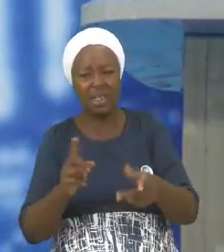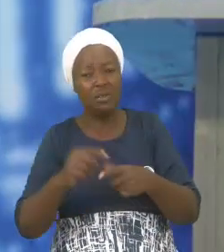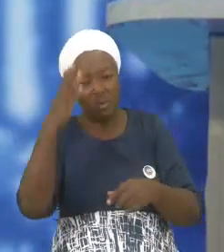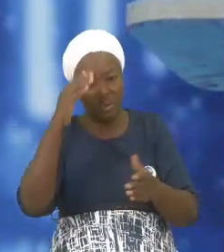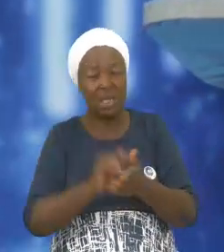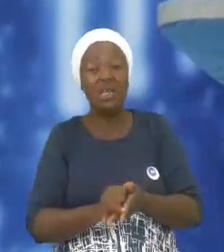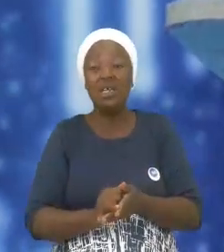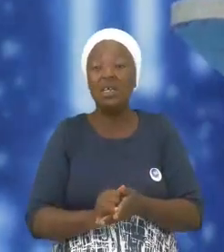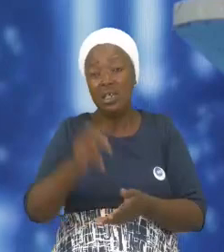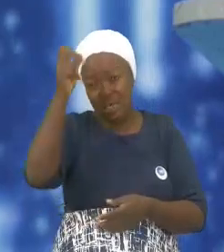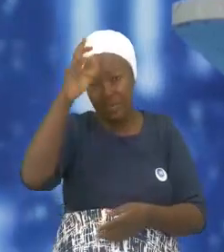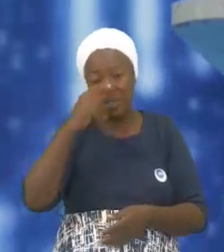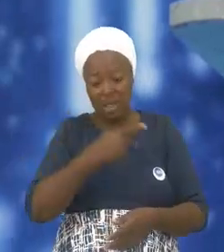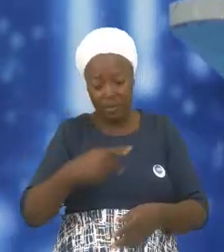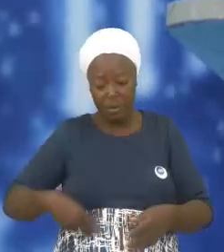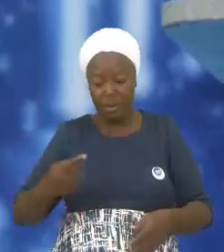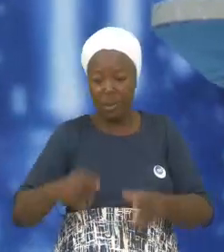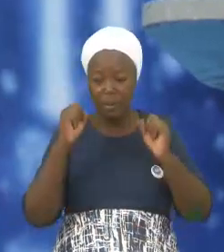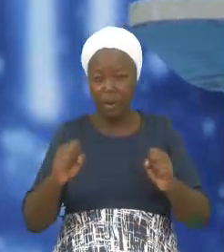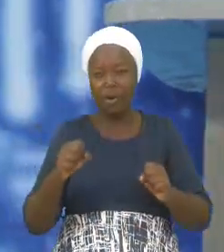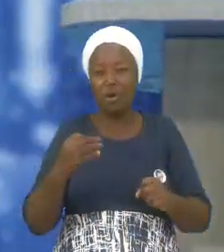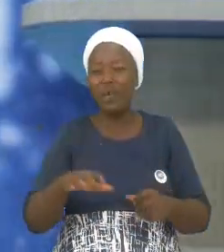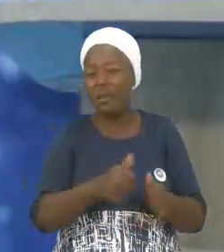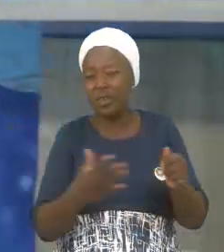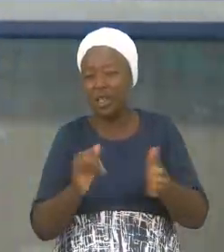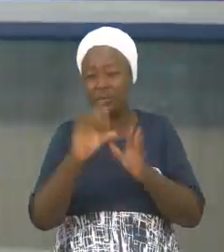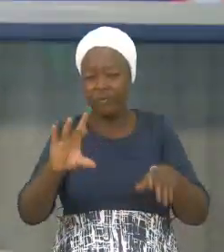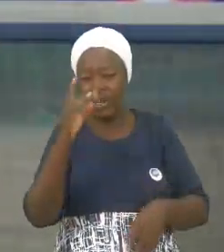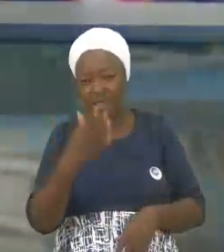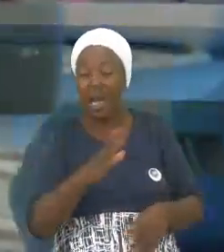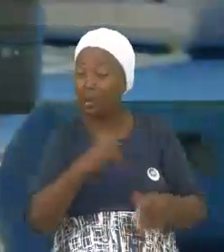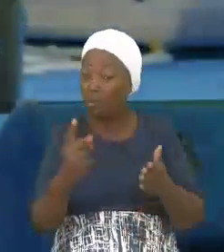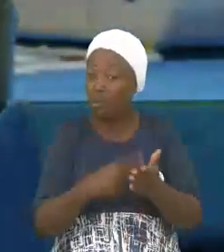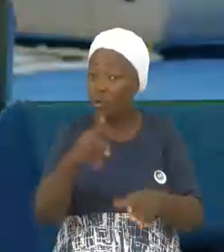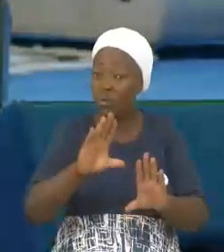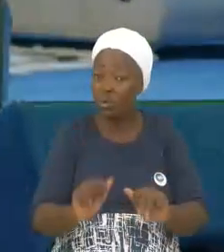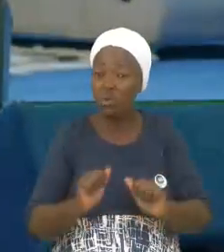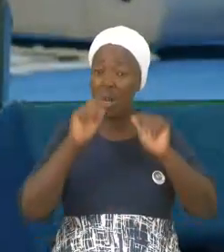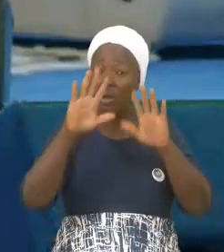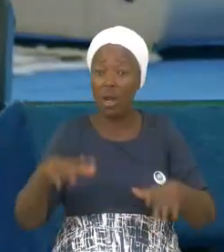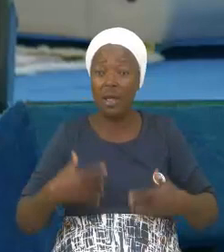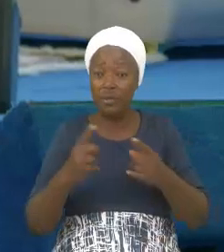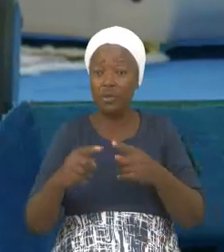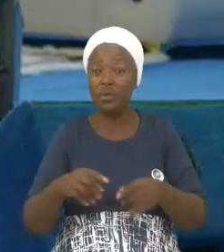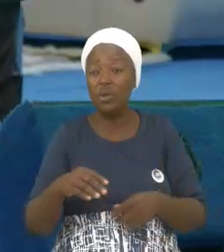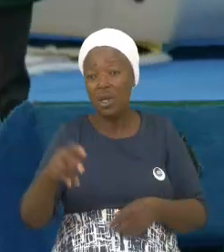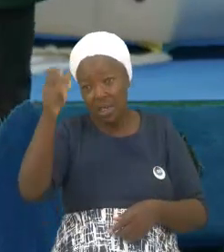of everything you find there. And once you give yourself to him and you give your life to him,